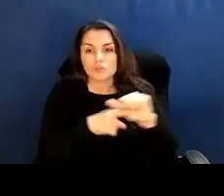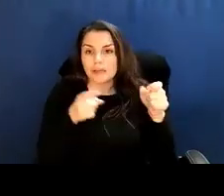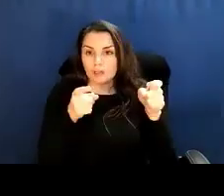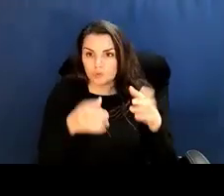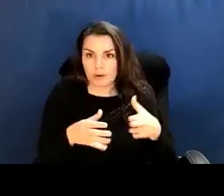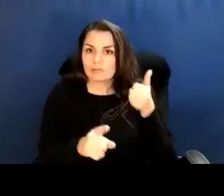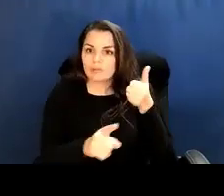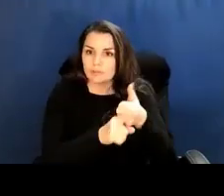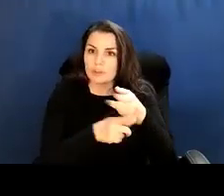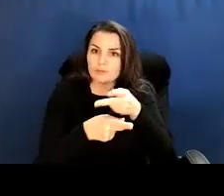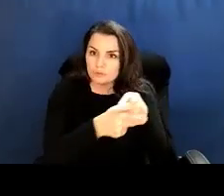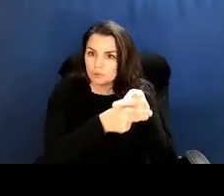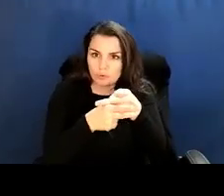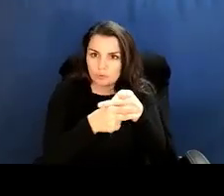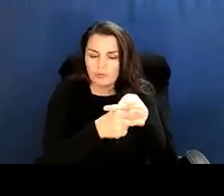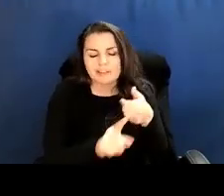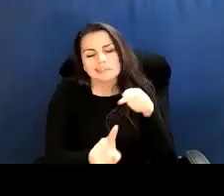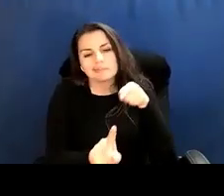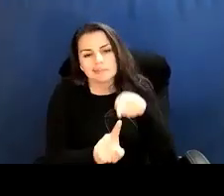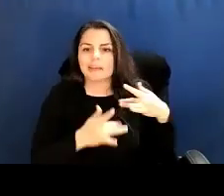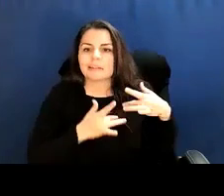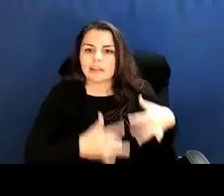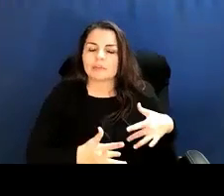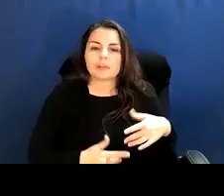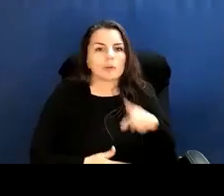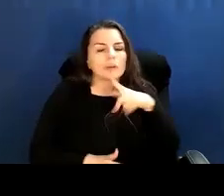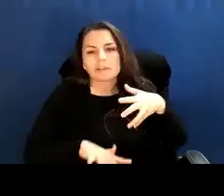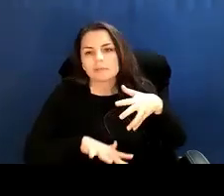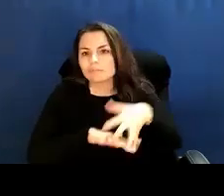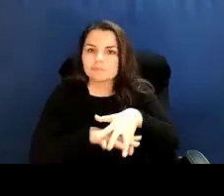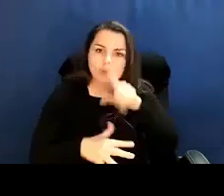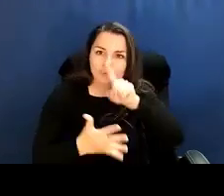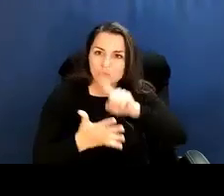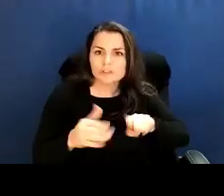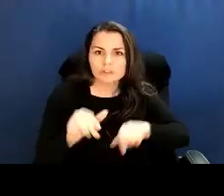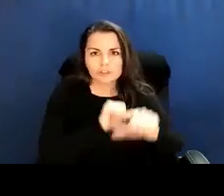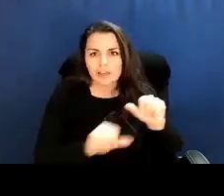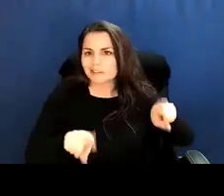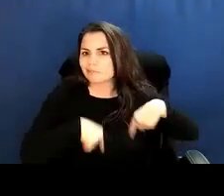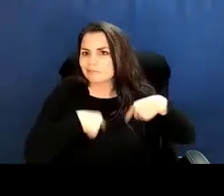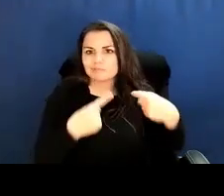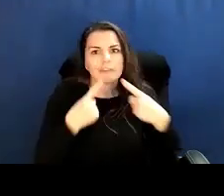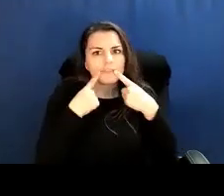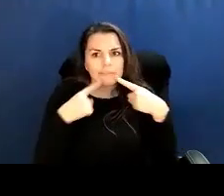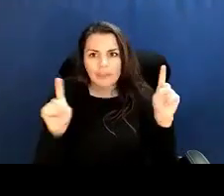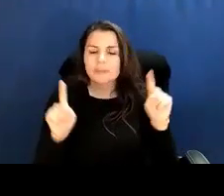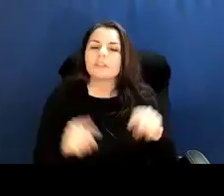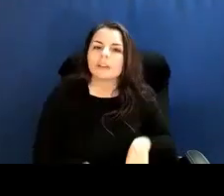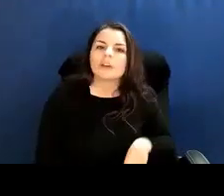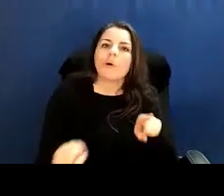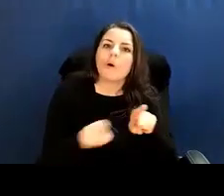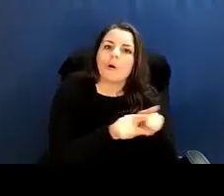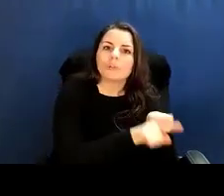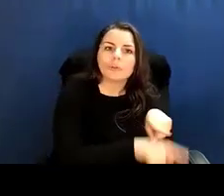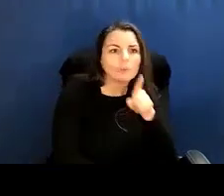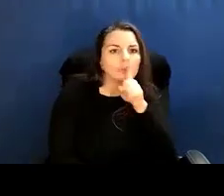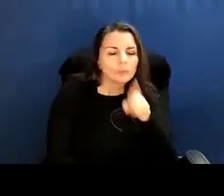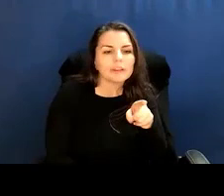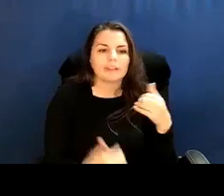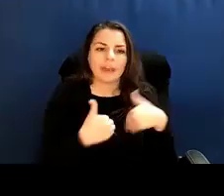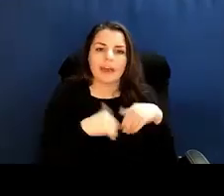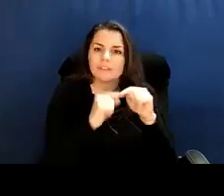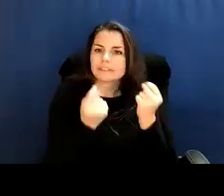well-established investigator. And there's a team of faculty mentors where the